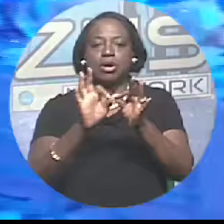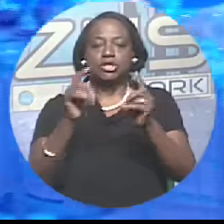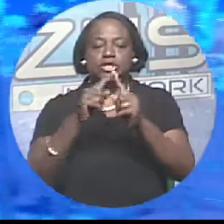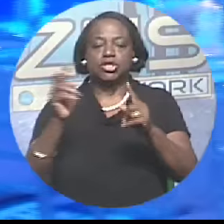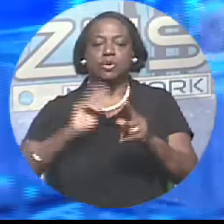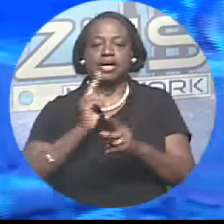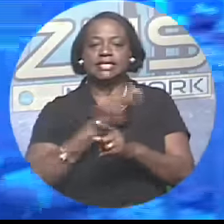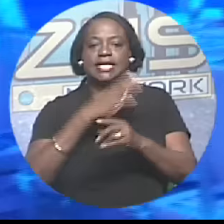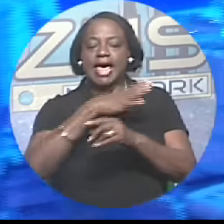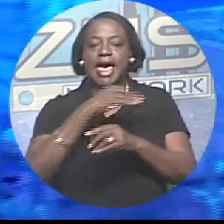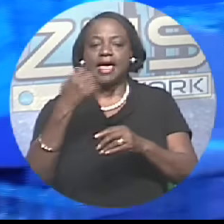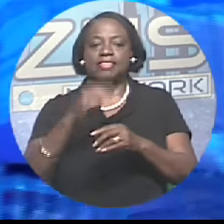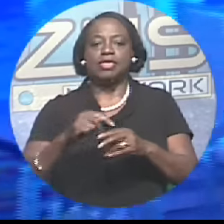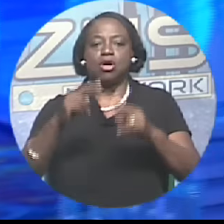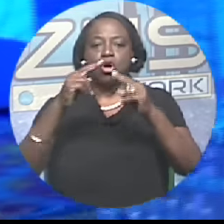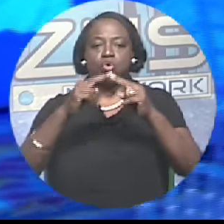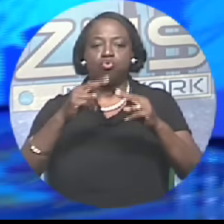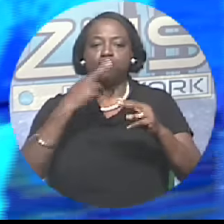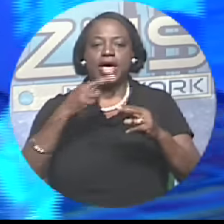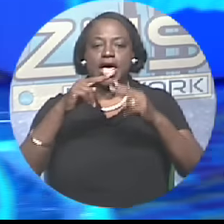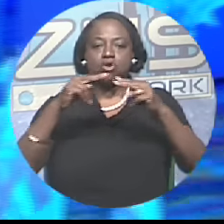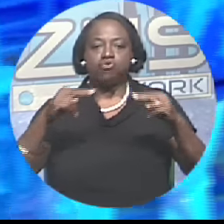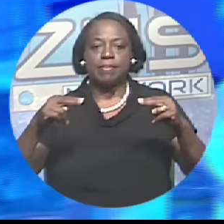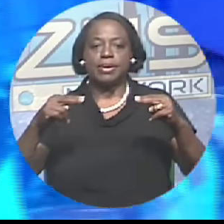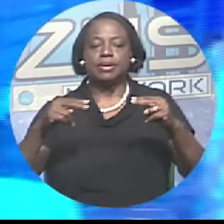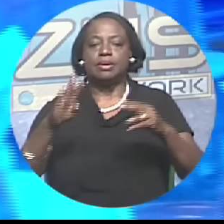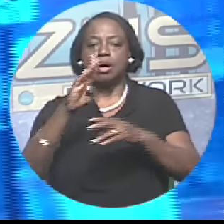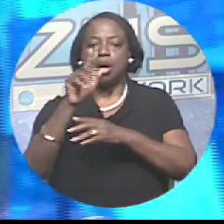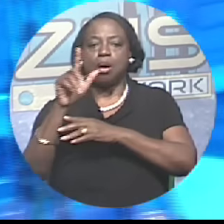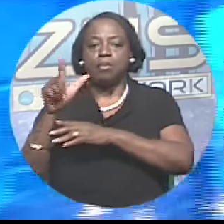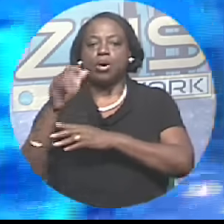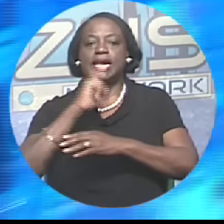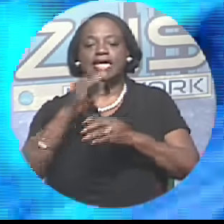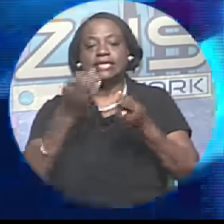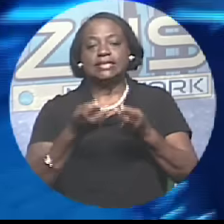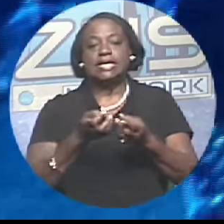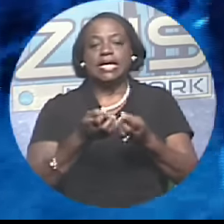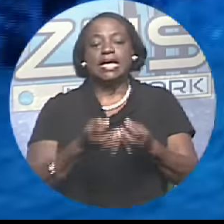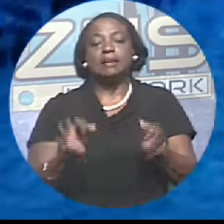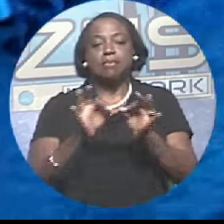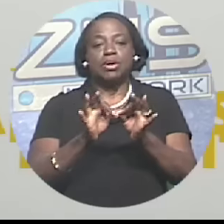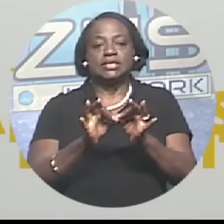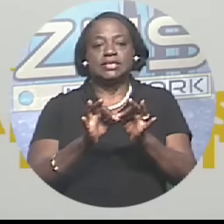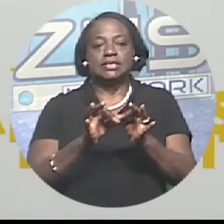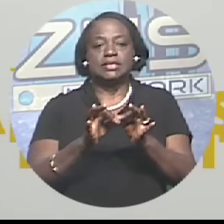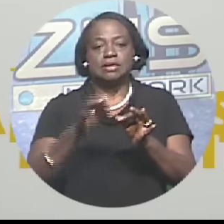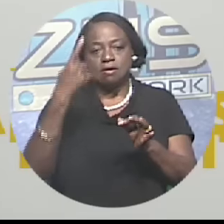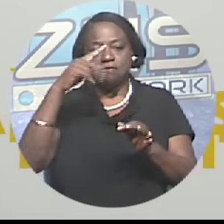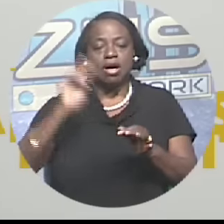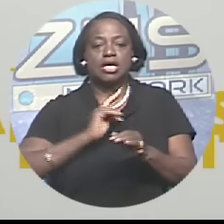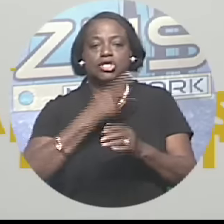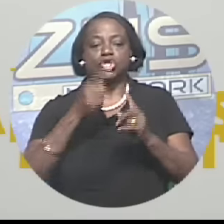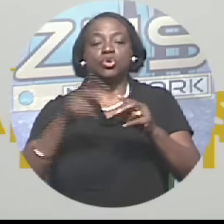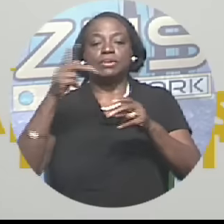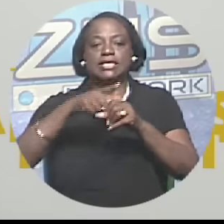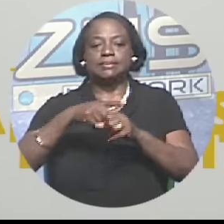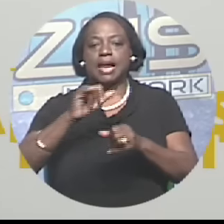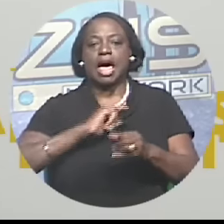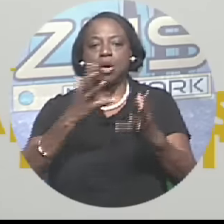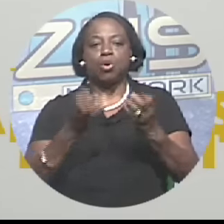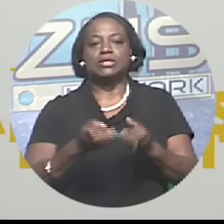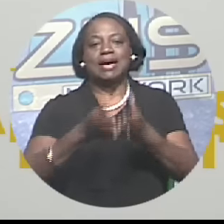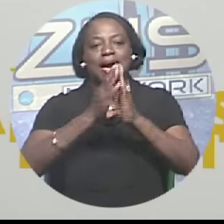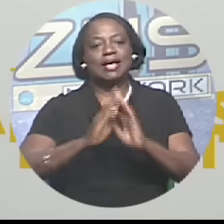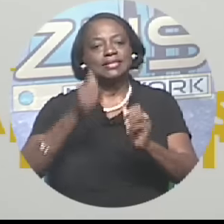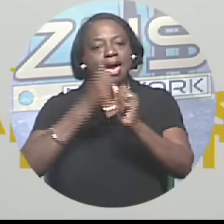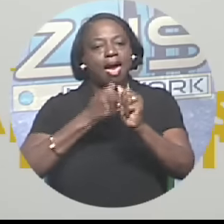very important for us to participate and to continue to participate for the coming years. I would like to ask everybody and as